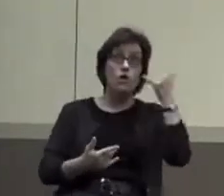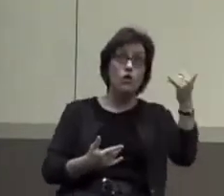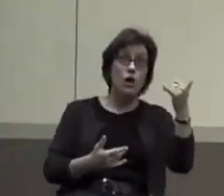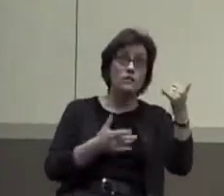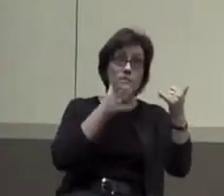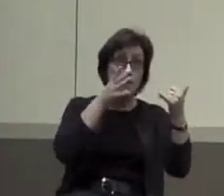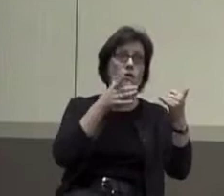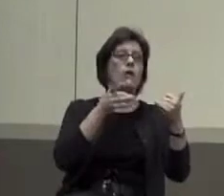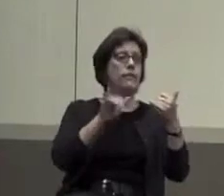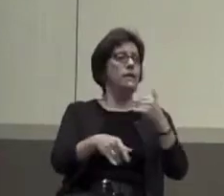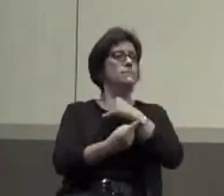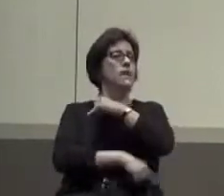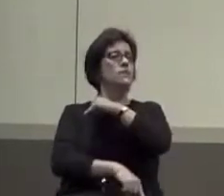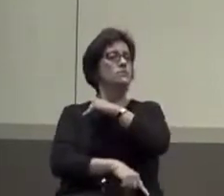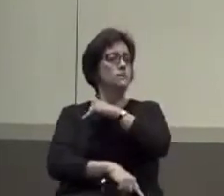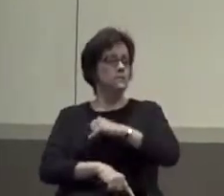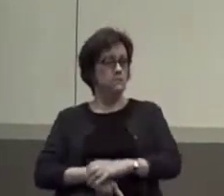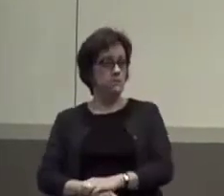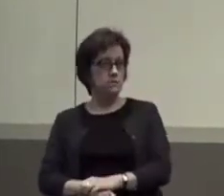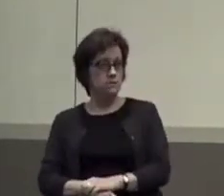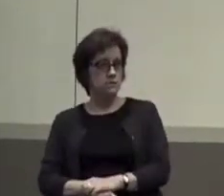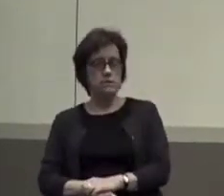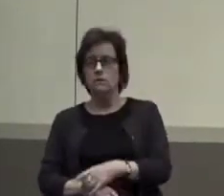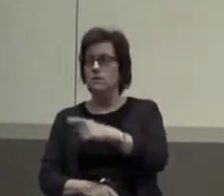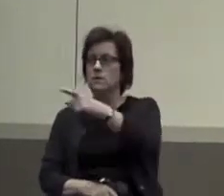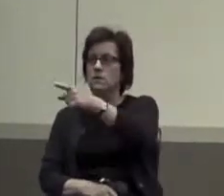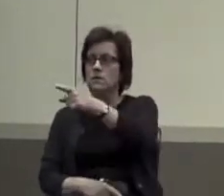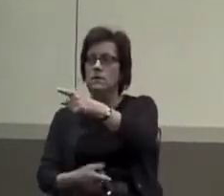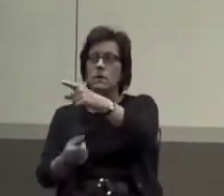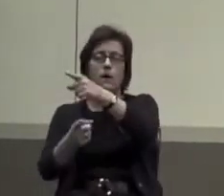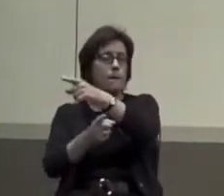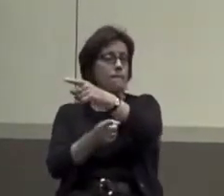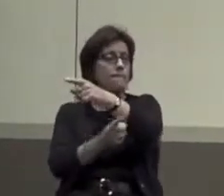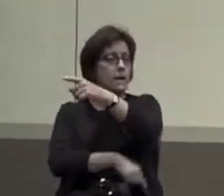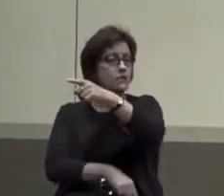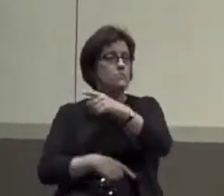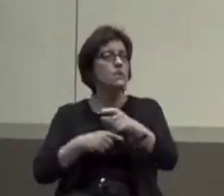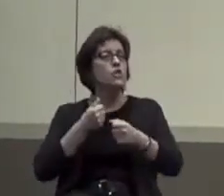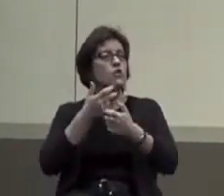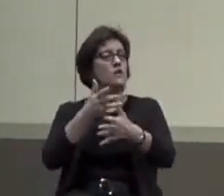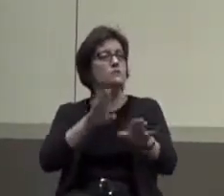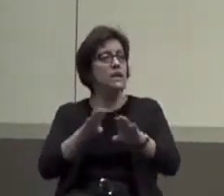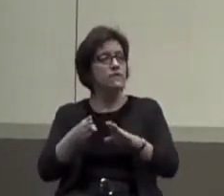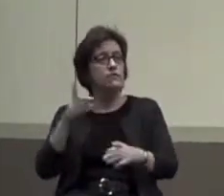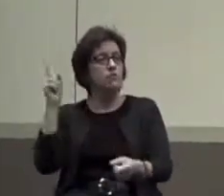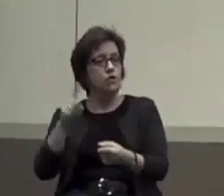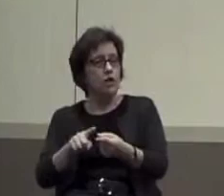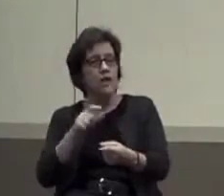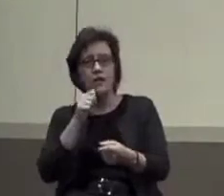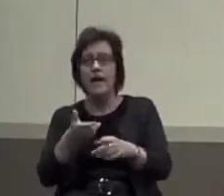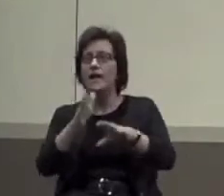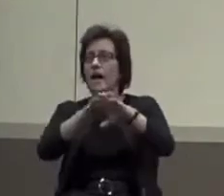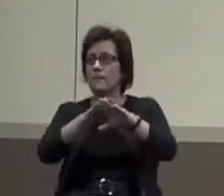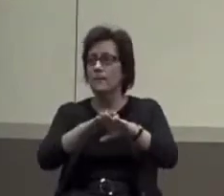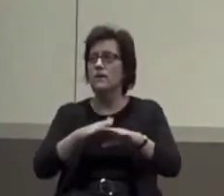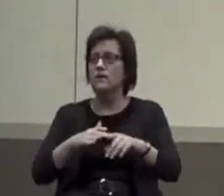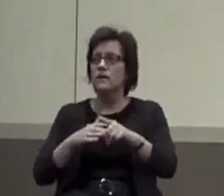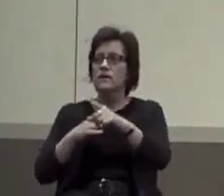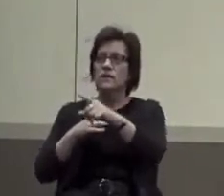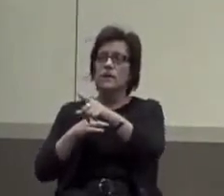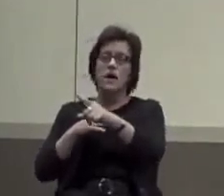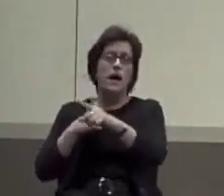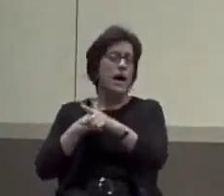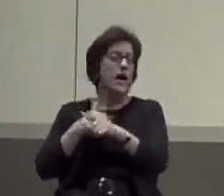punishment. Also, punishment causes behavior to go down, not up. It's really important because I like to think of